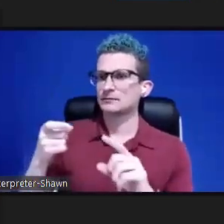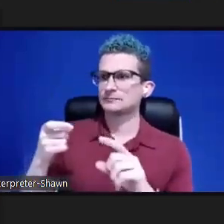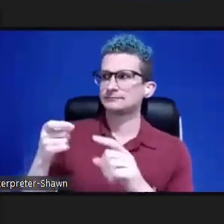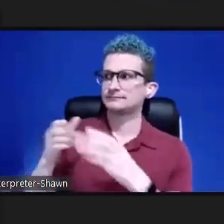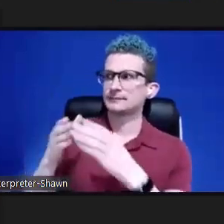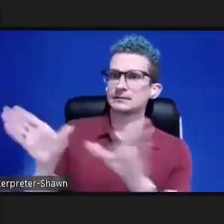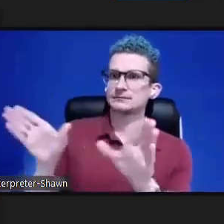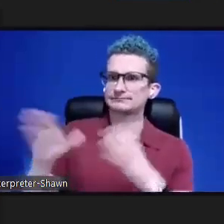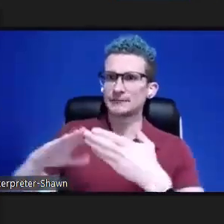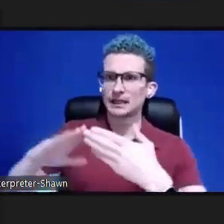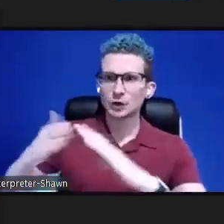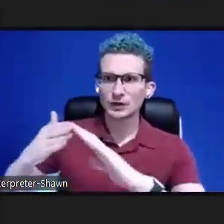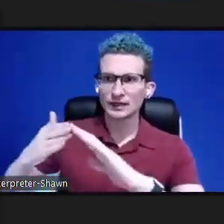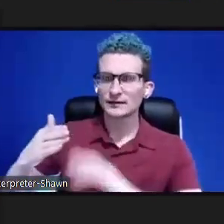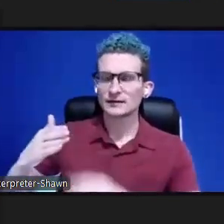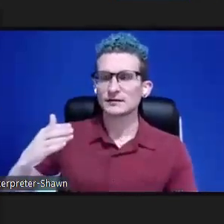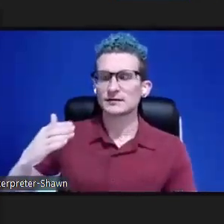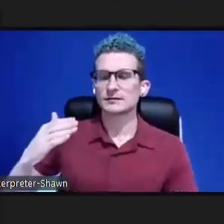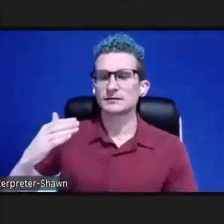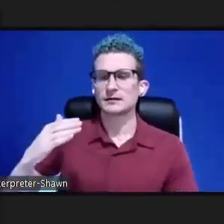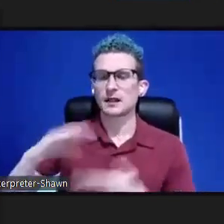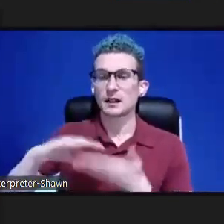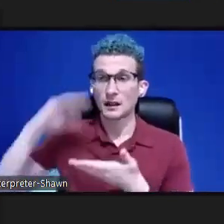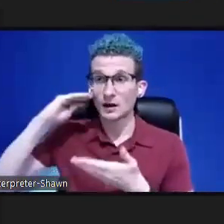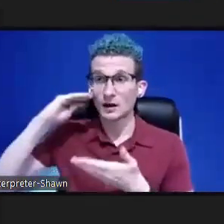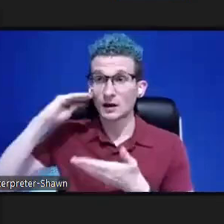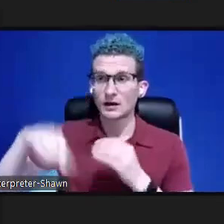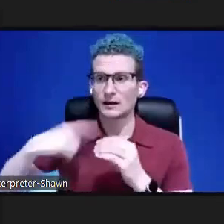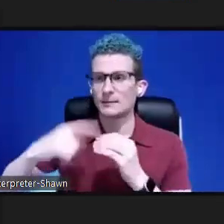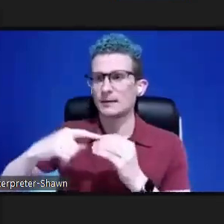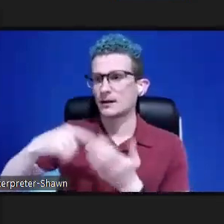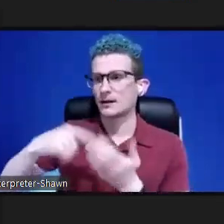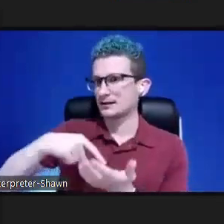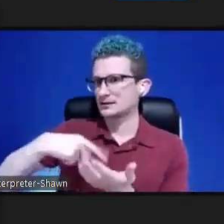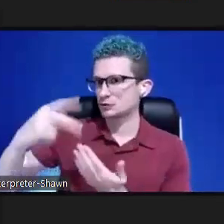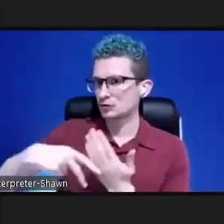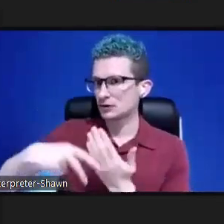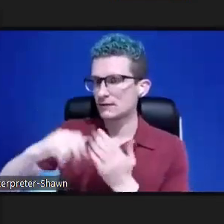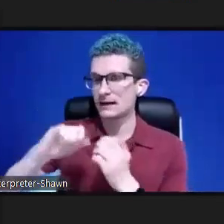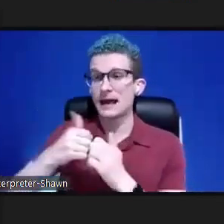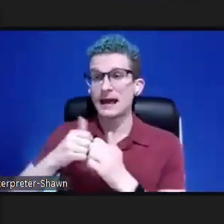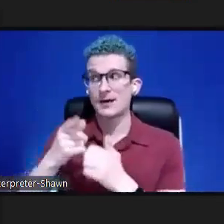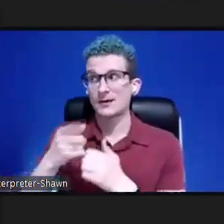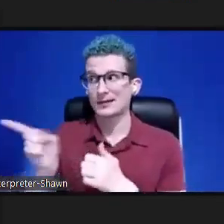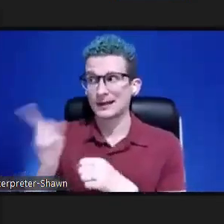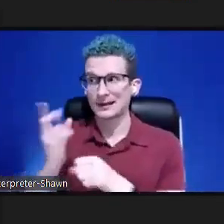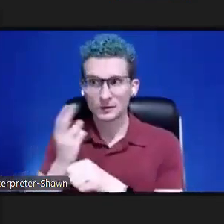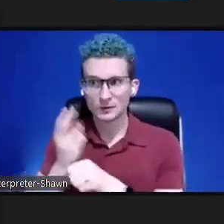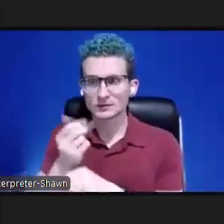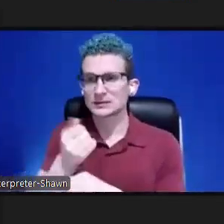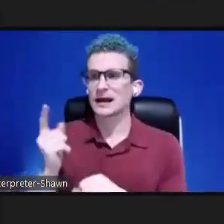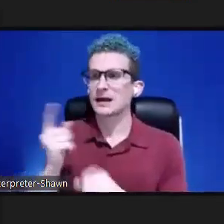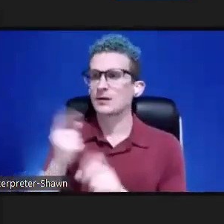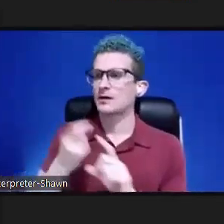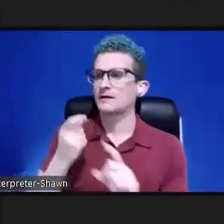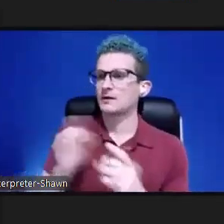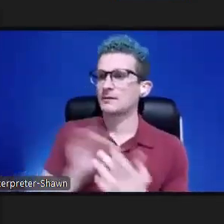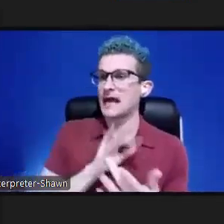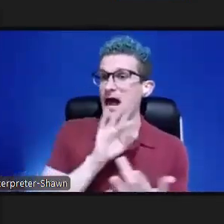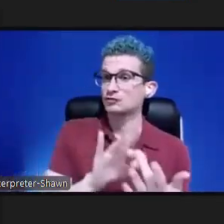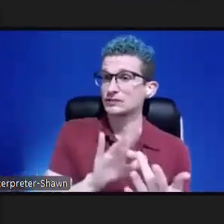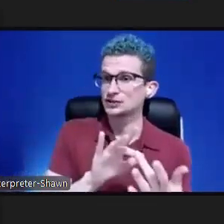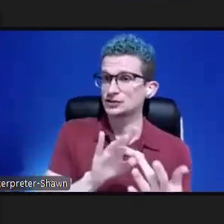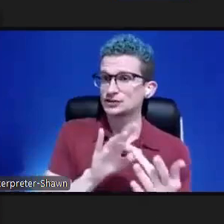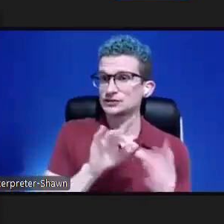know about this program? How would they utilize this program? Have anybody from outreach or anybody or anything like